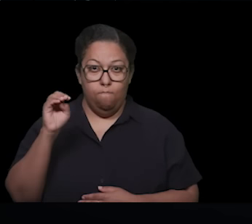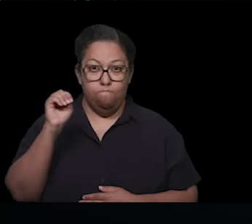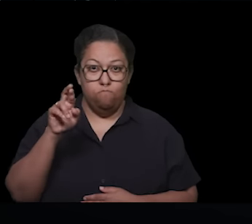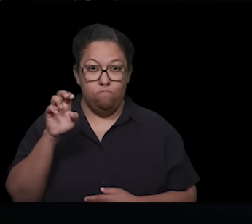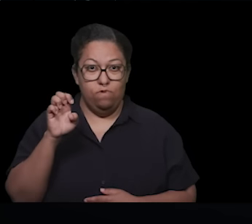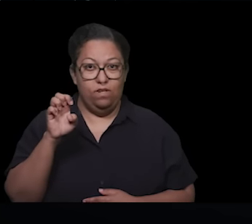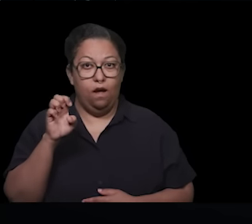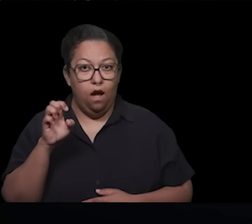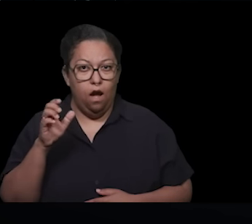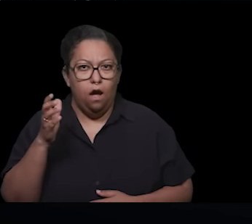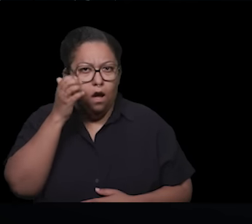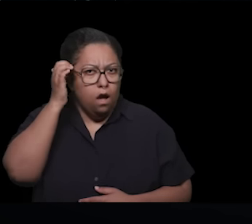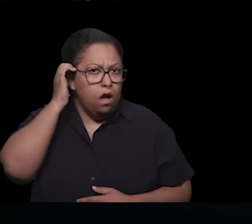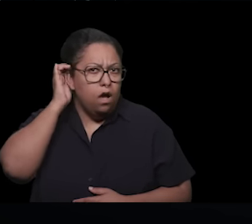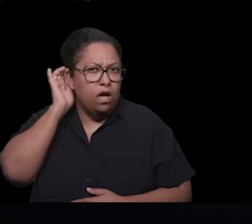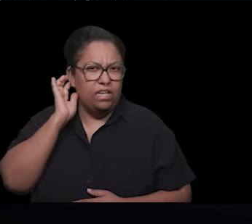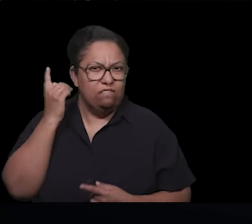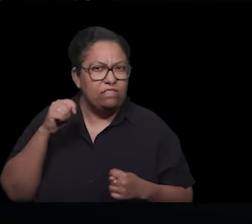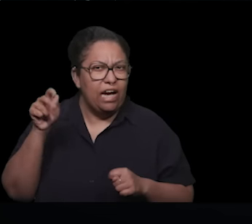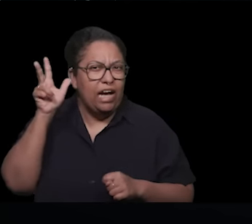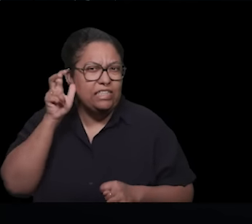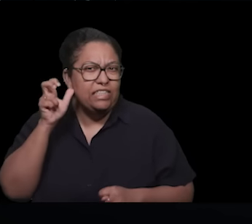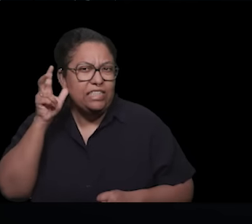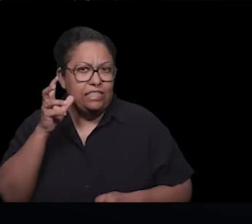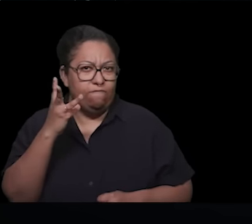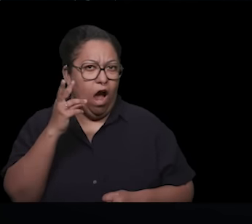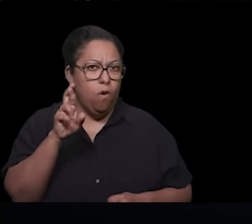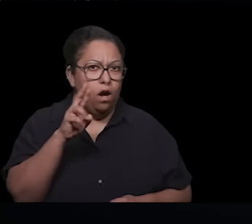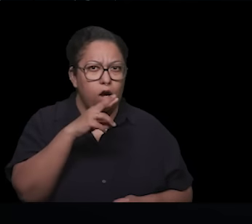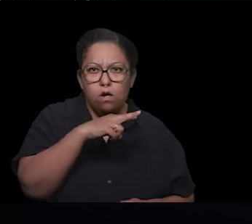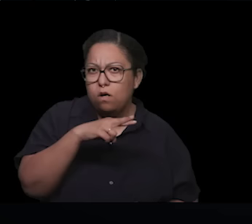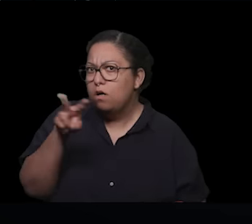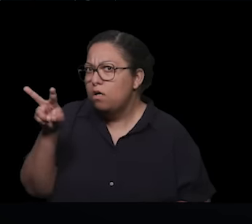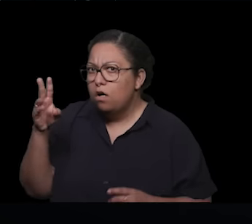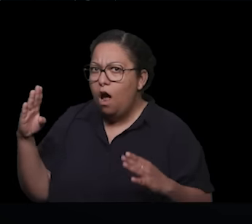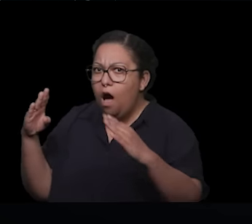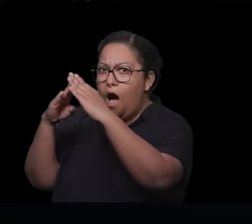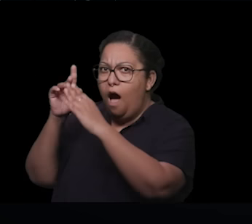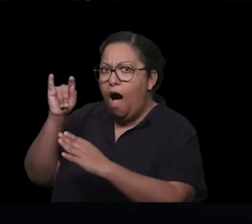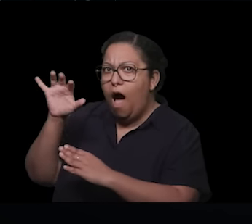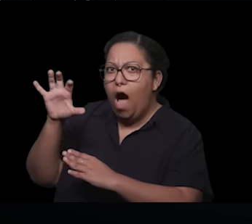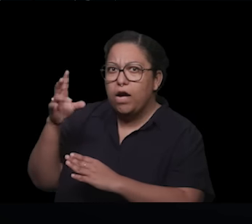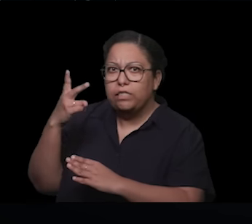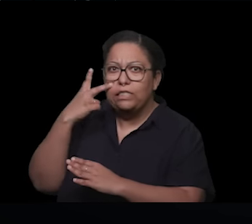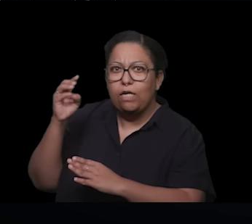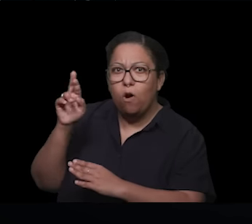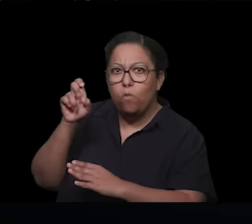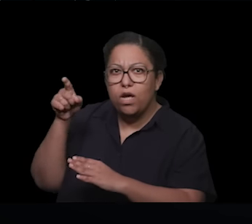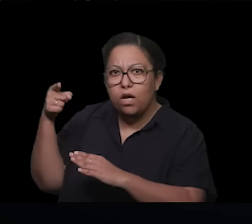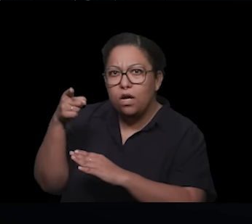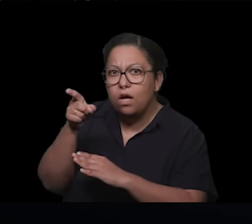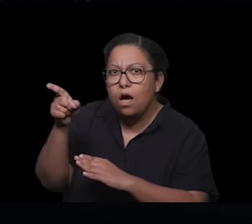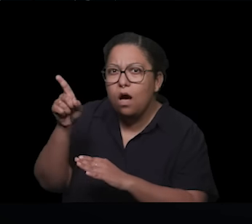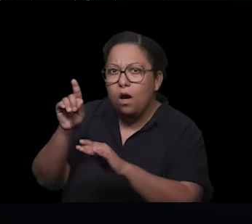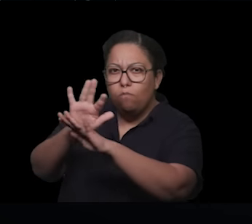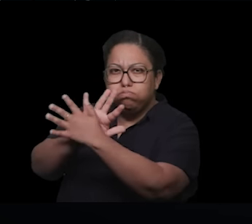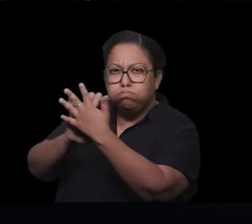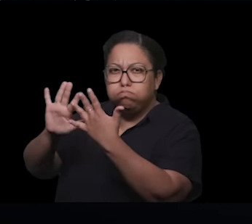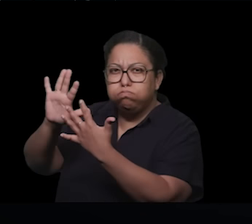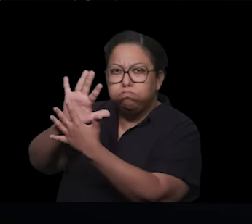Marie brings a hand to her ear, straining to hear. Von Rumpel turns back to the attic, catching a glimpse of Marie through the broken door and the smoke